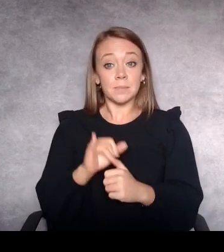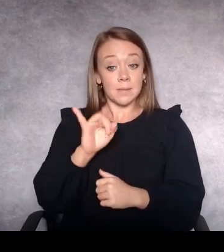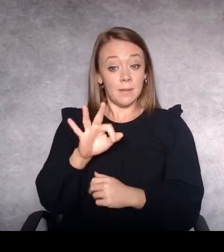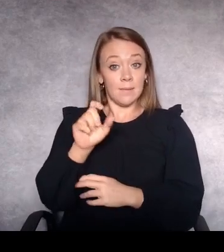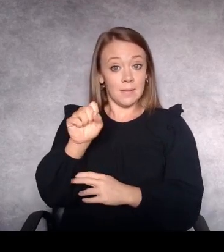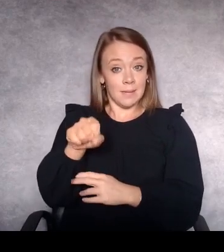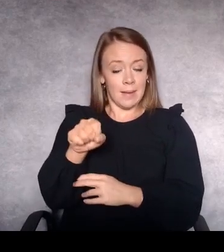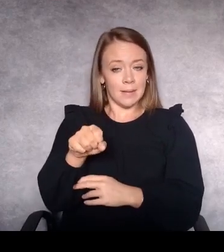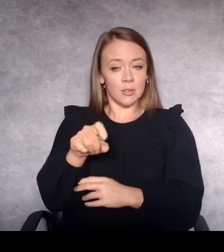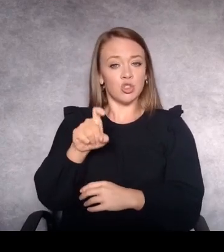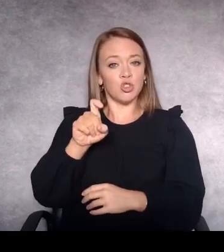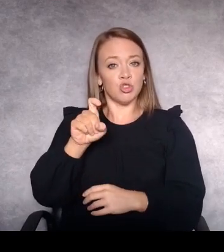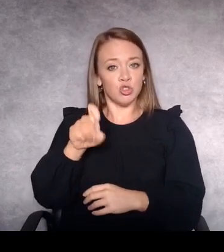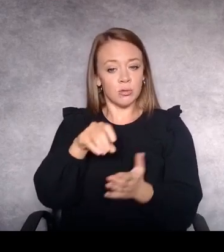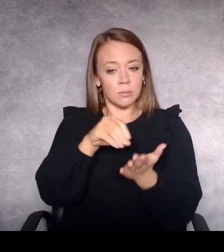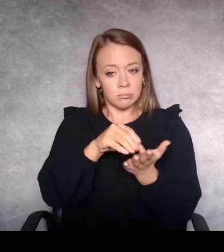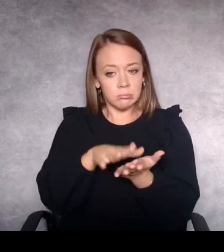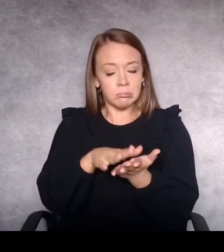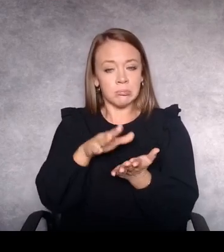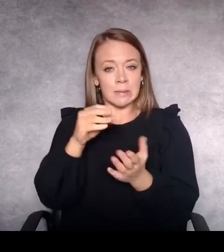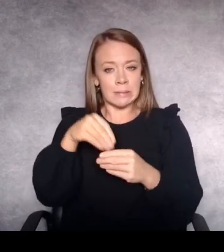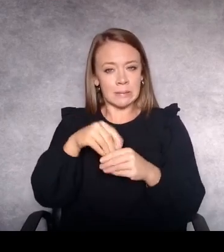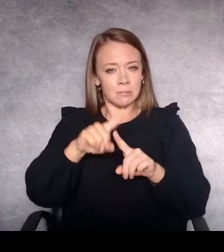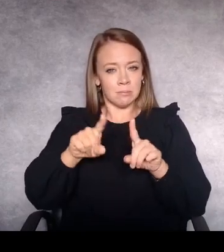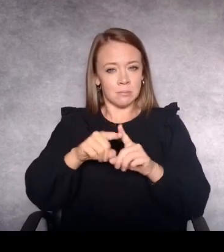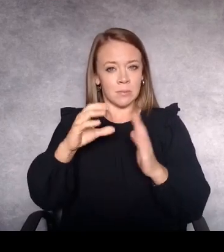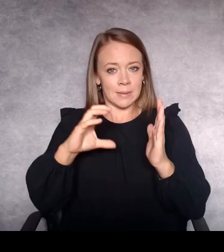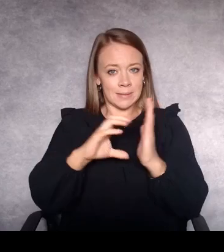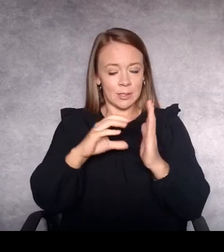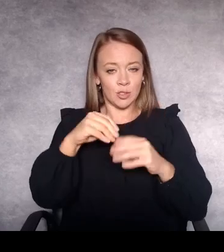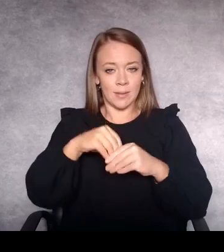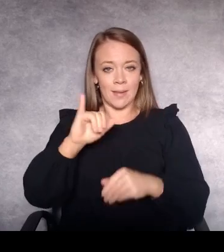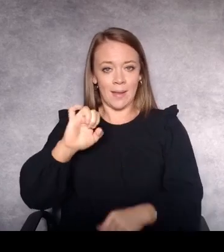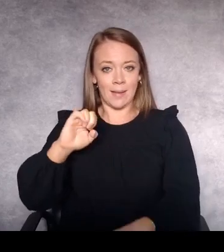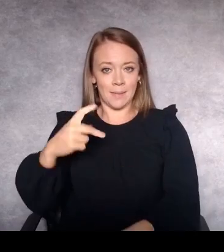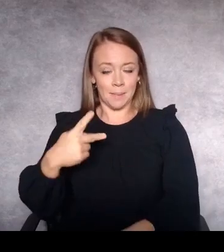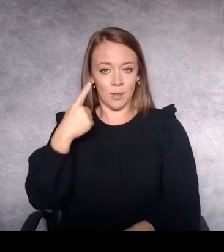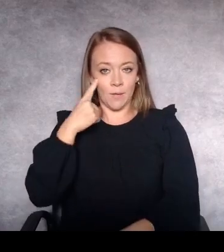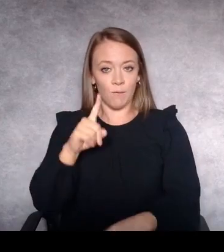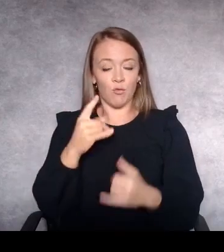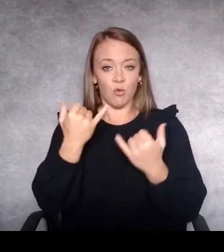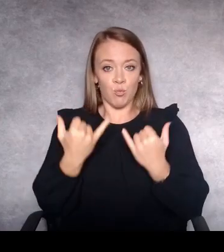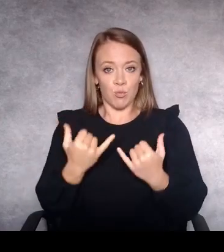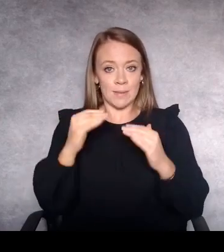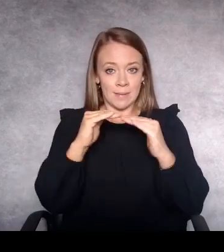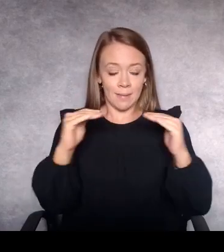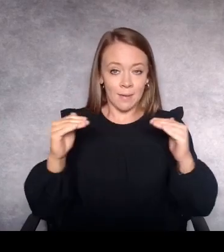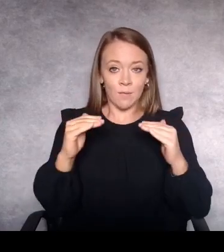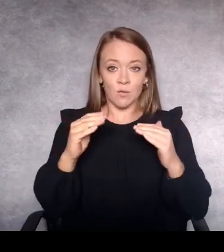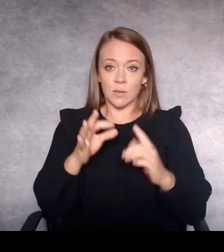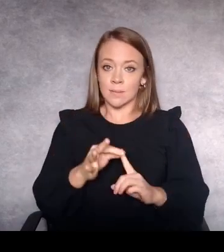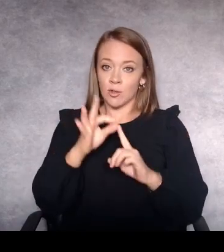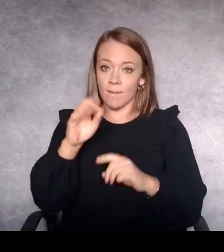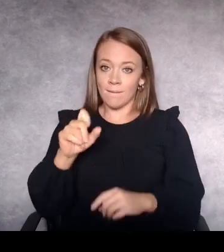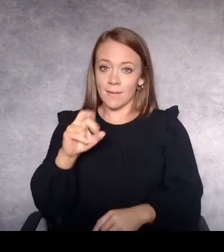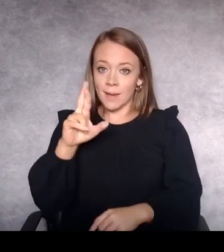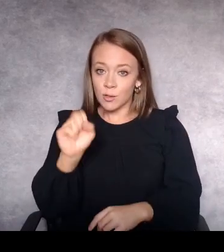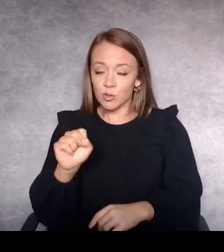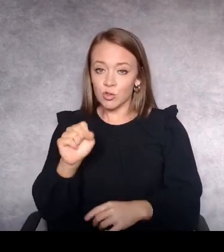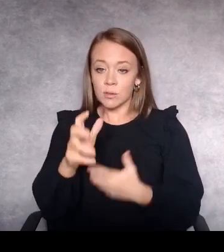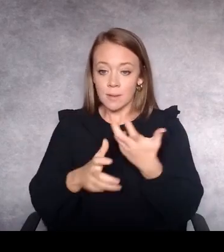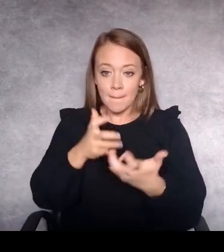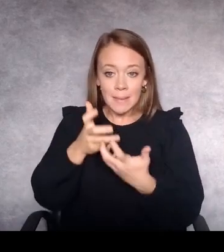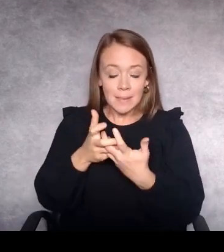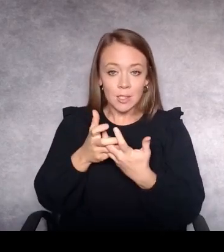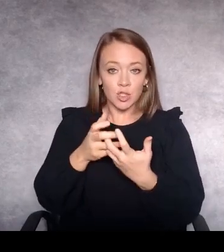then this should be consistently addressed throughout the IEP within present levels, special factors, accommodations,